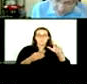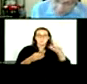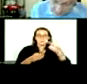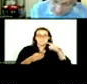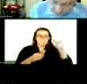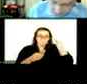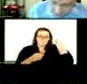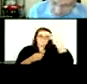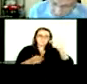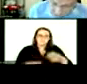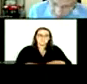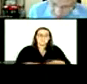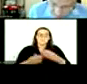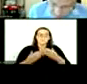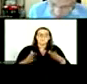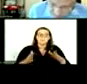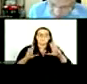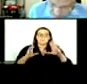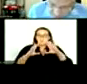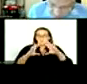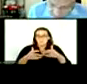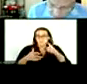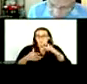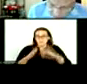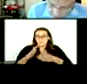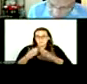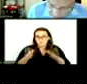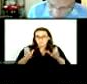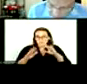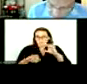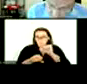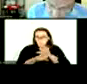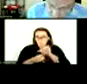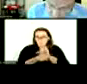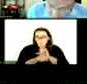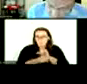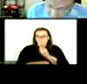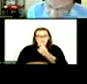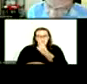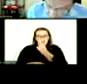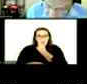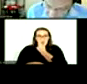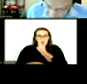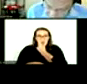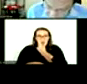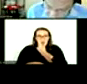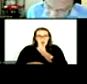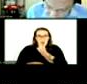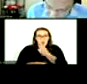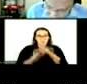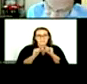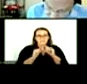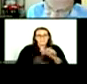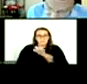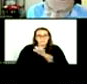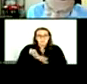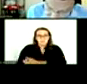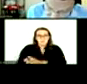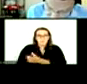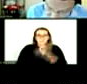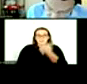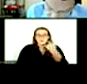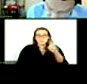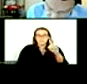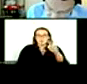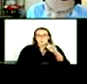Department of Public Works will continue, it gives the Department of Public Works continued authority to administer virtual